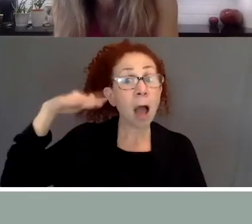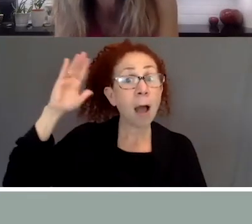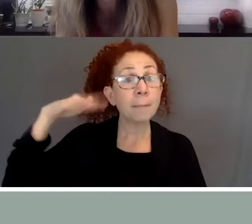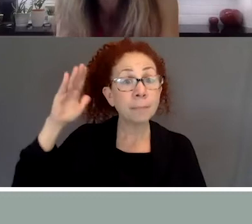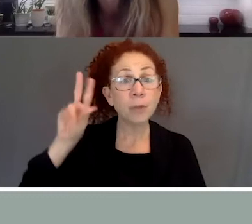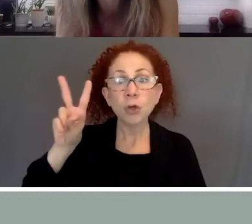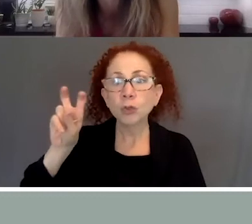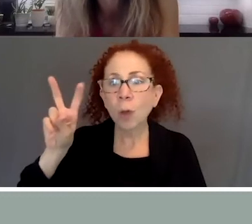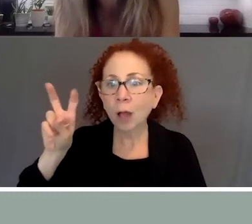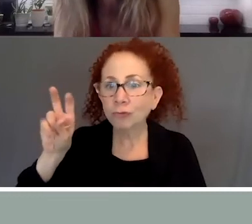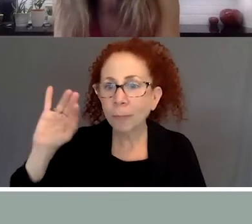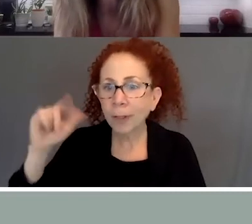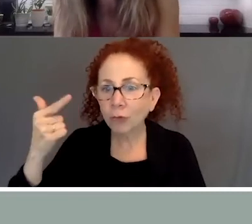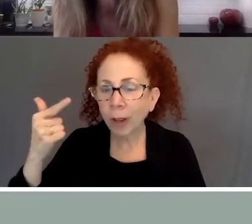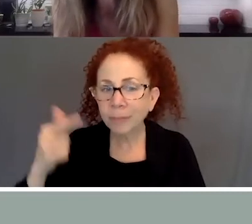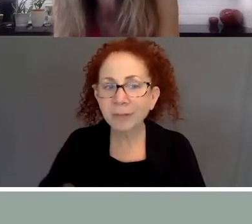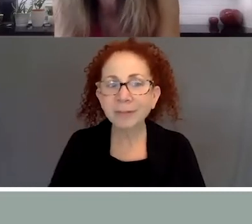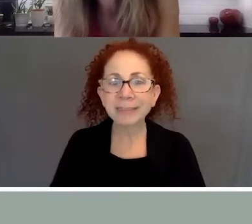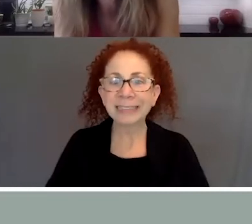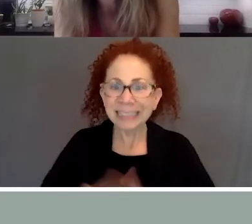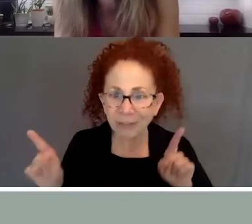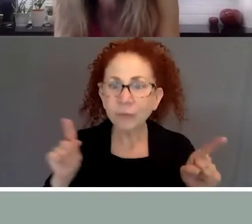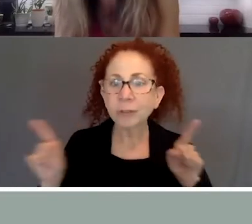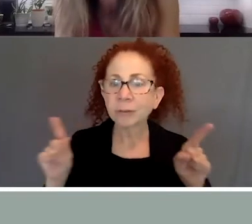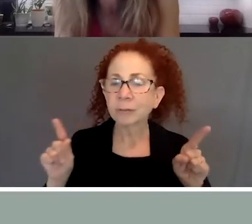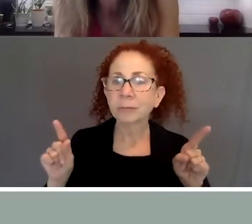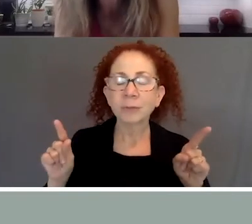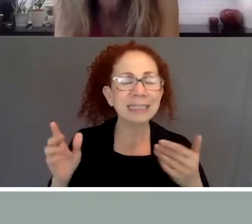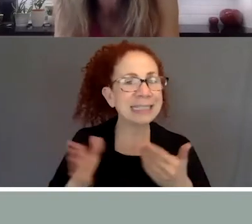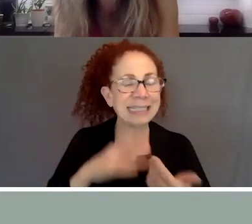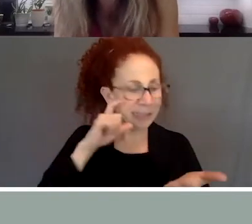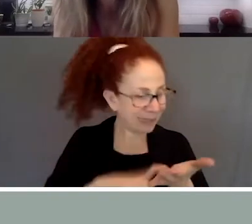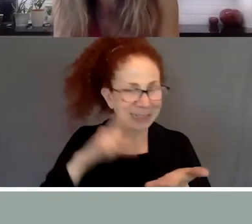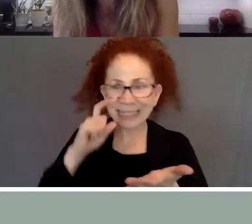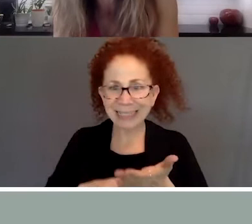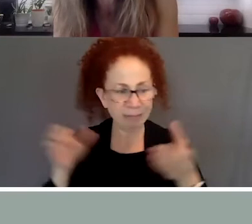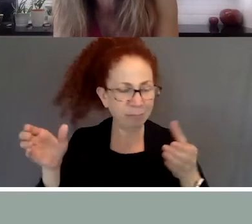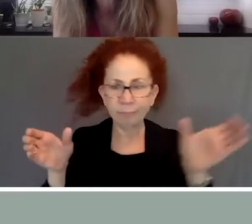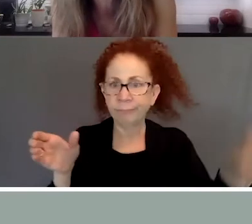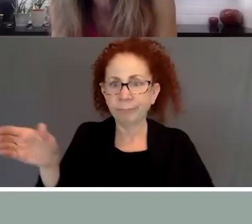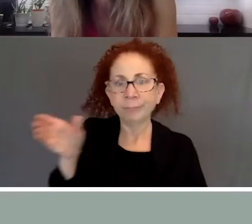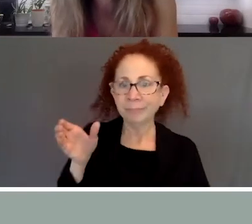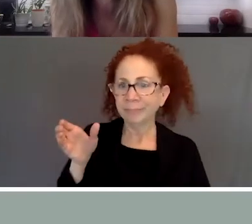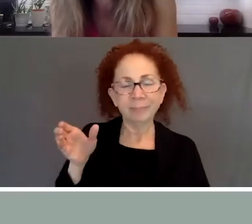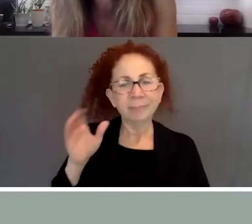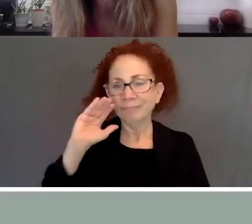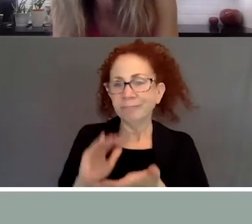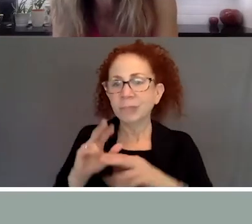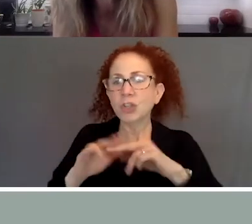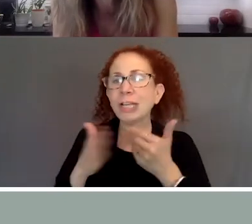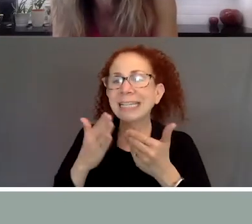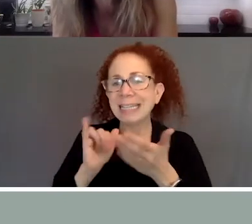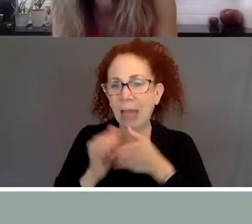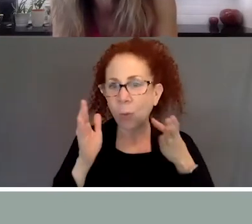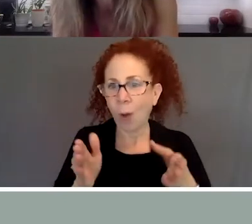there's 200 milligrams. So there's just a big difference that you can easily cut down on pretty simply, right? And so